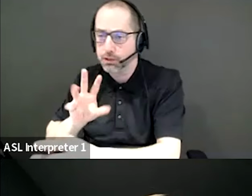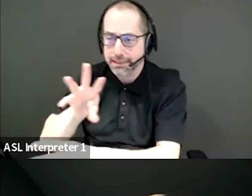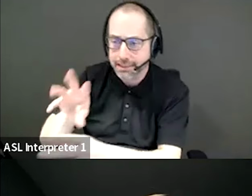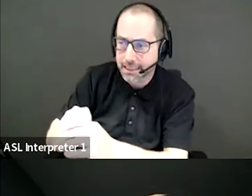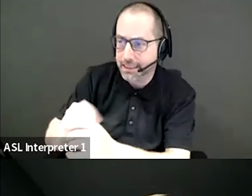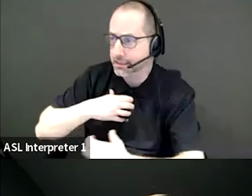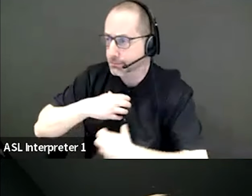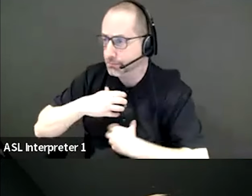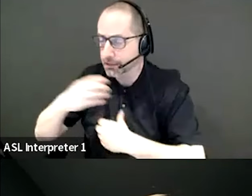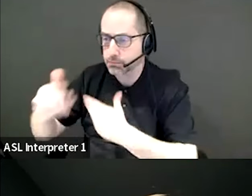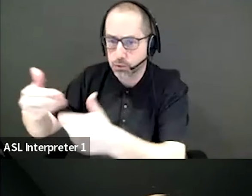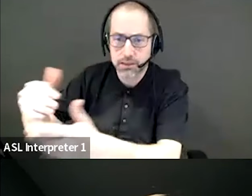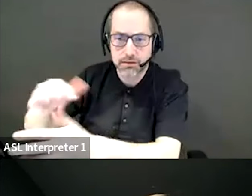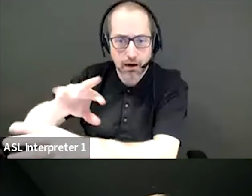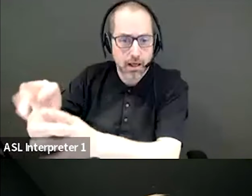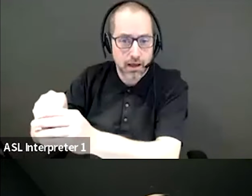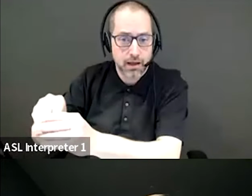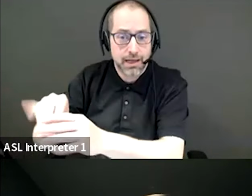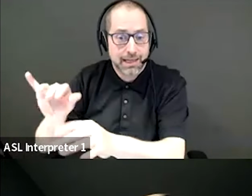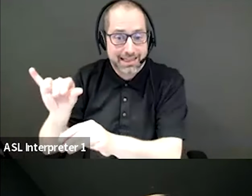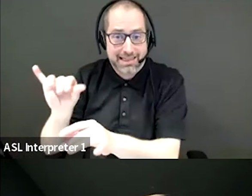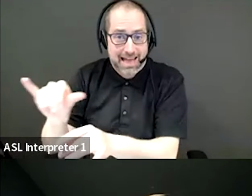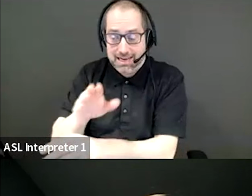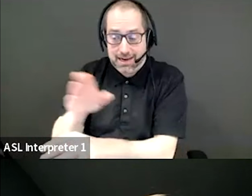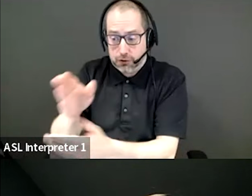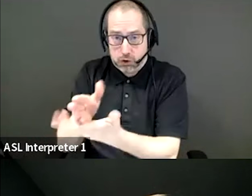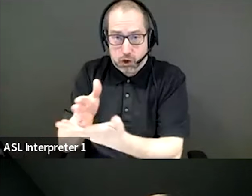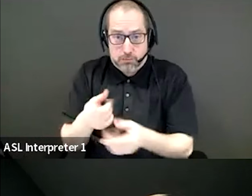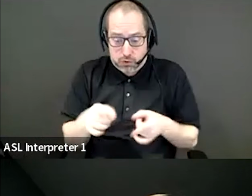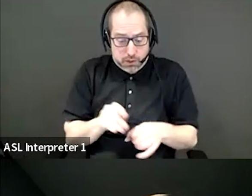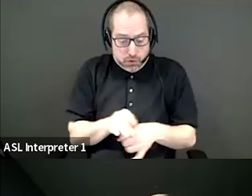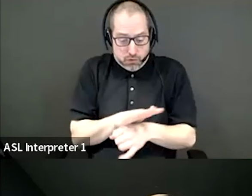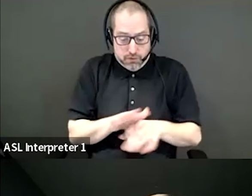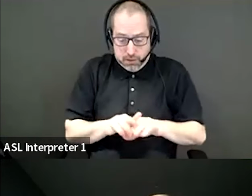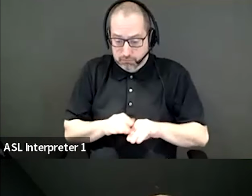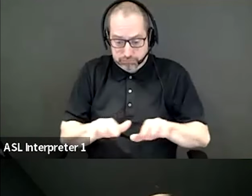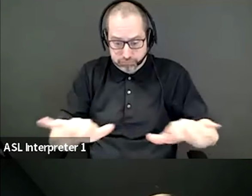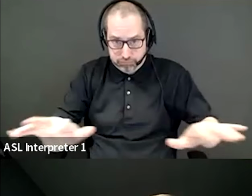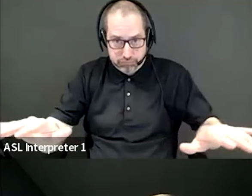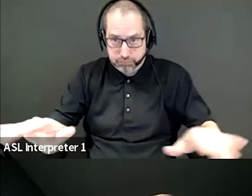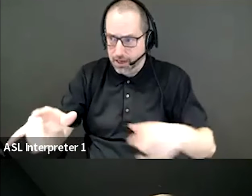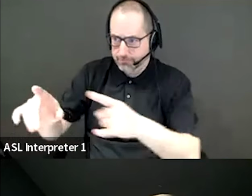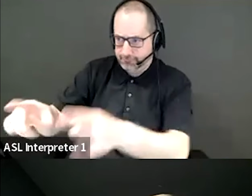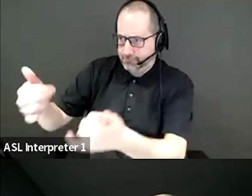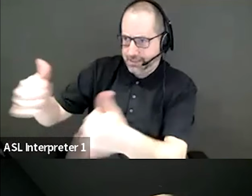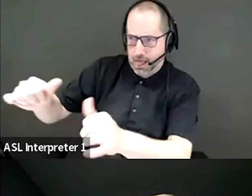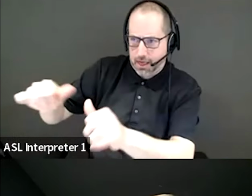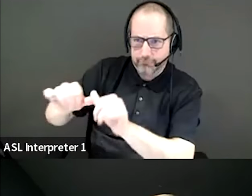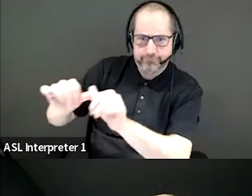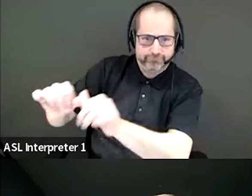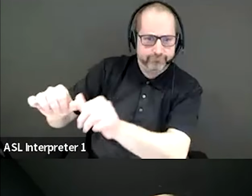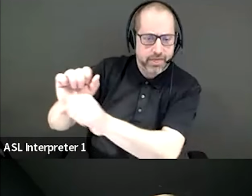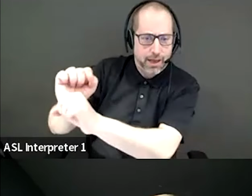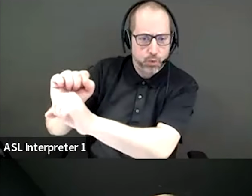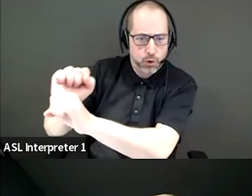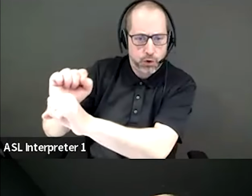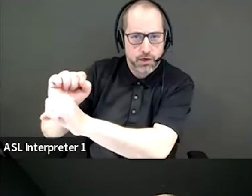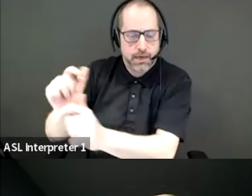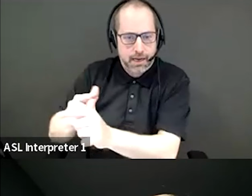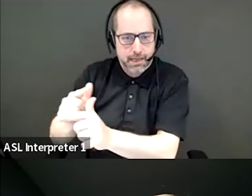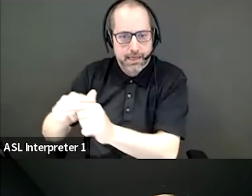complaints processes that didn't stop when COVID started. And so pretty quickly,